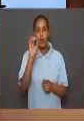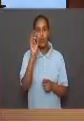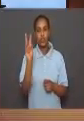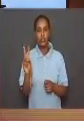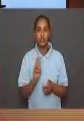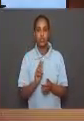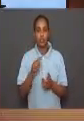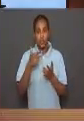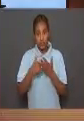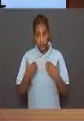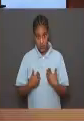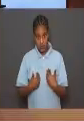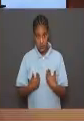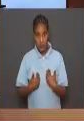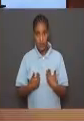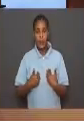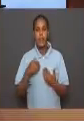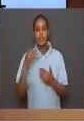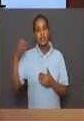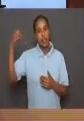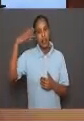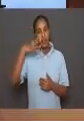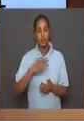oxygen in the presence of sunlight.